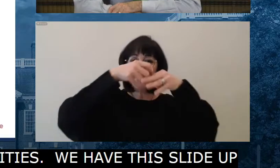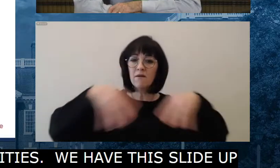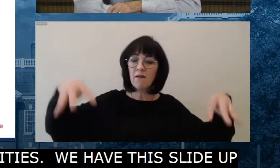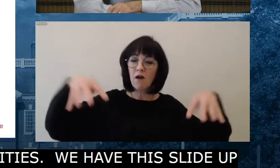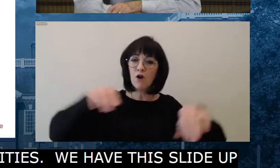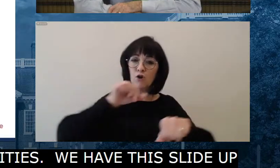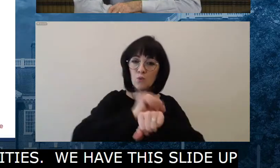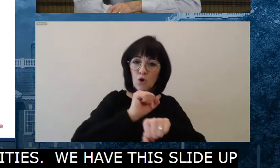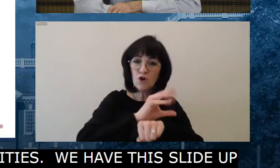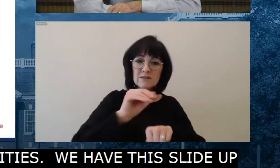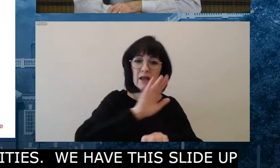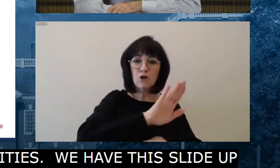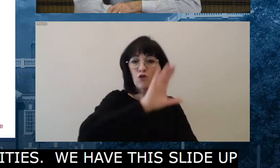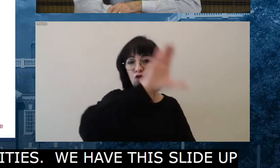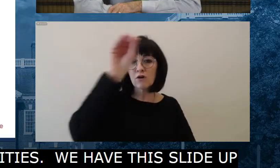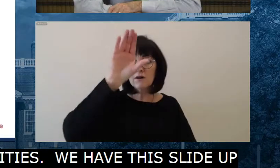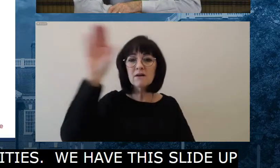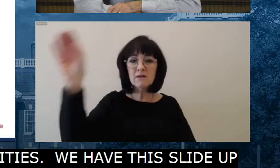to plug them in